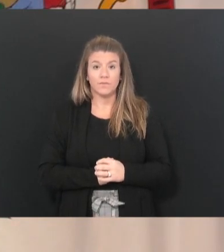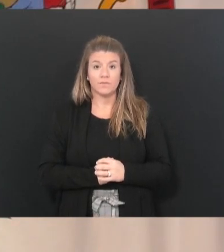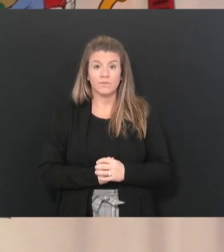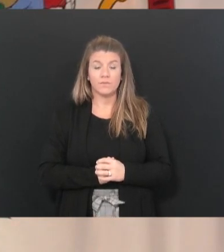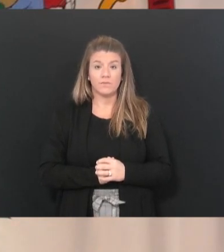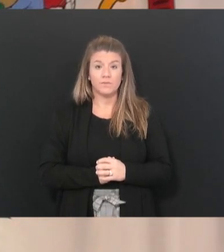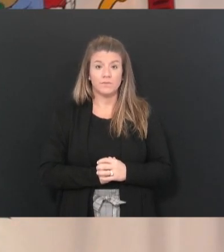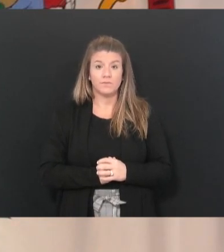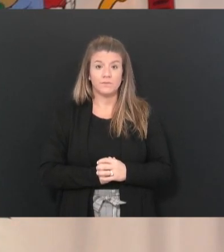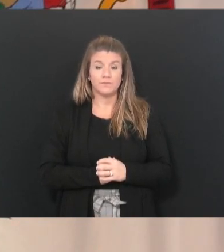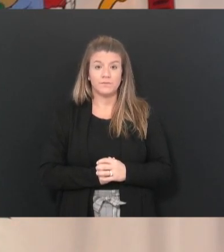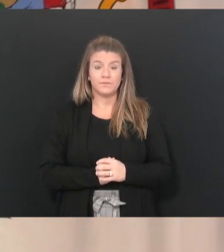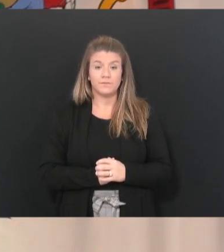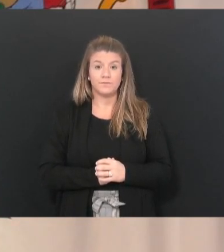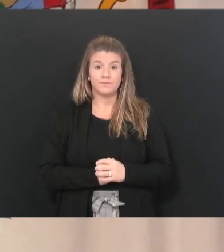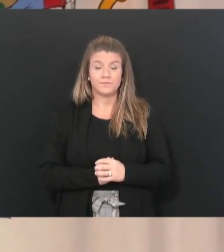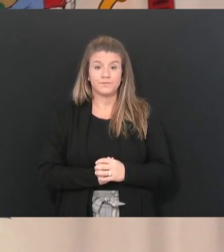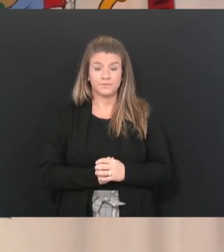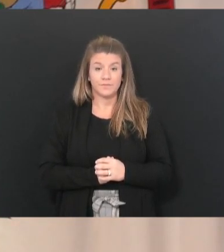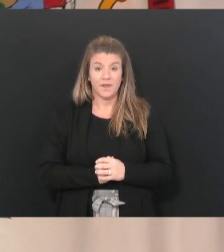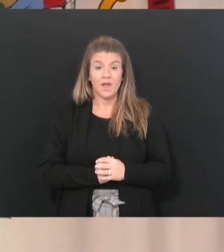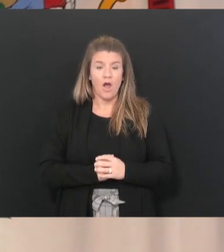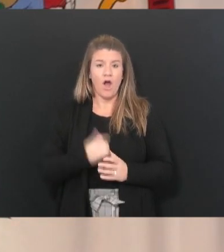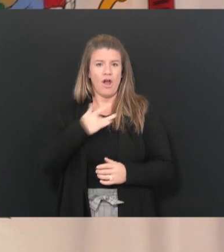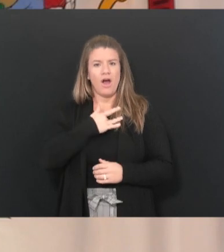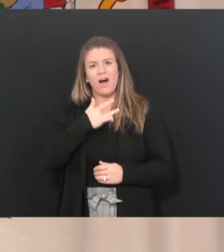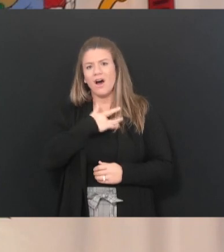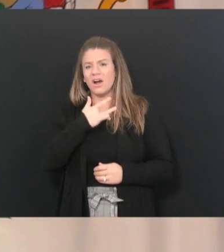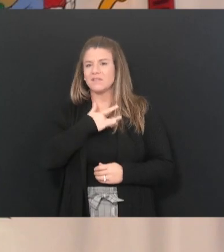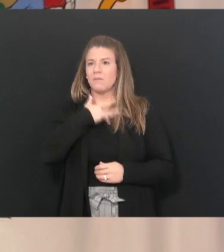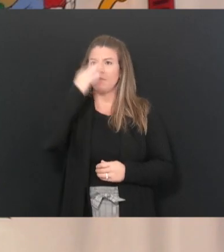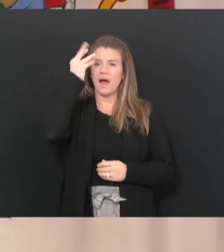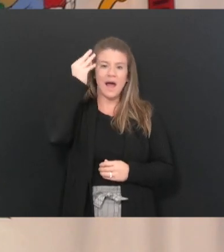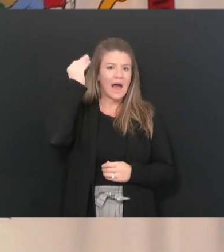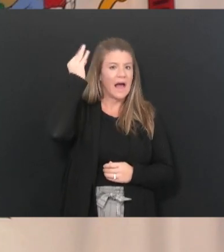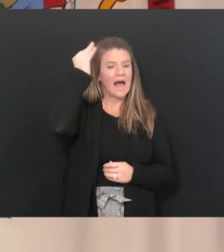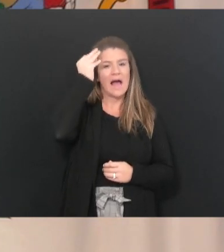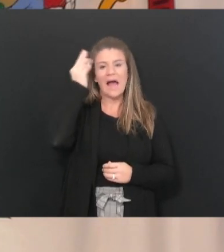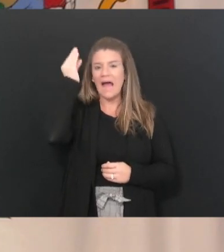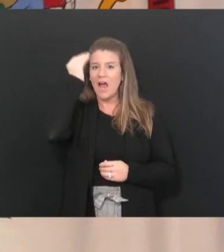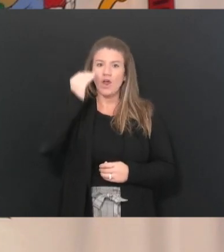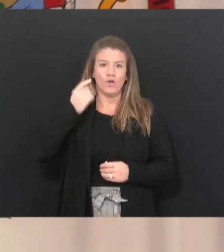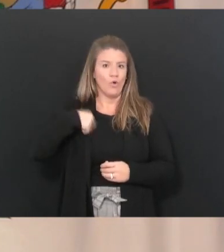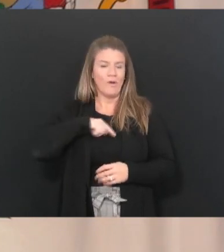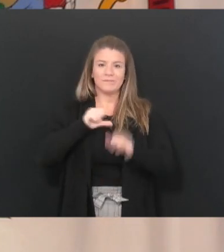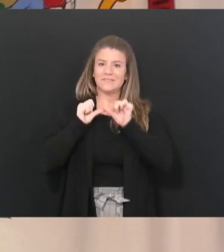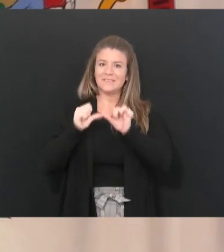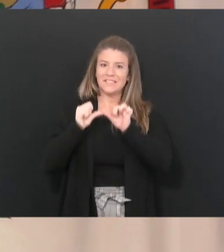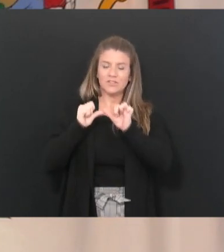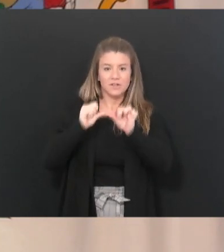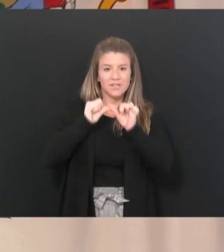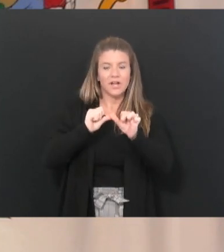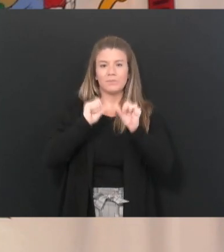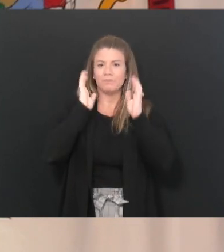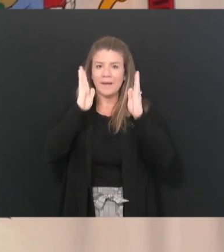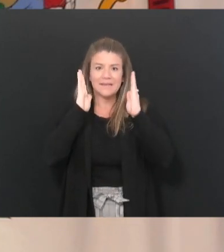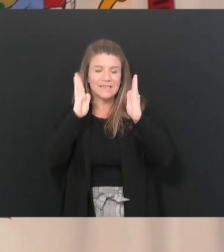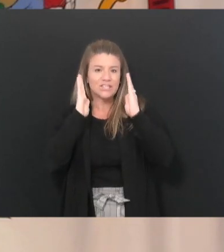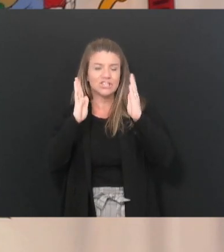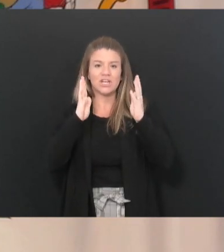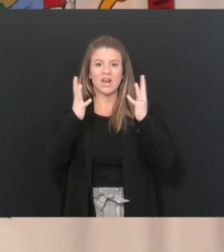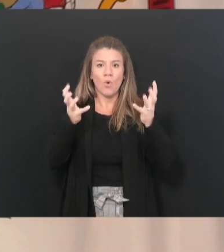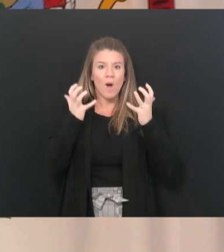our hearts and minds an awful lot and brought even more to our attentions is